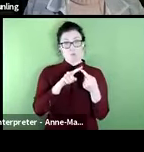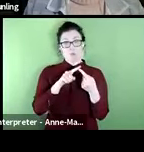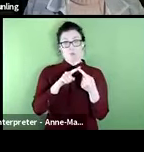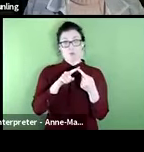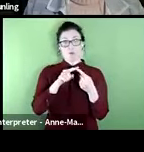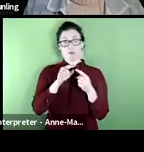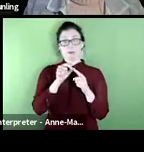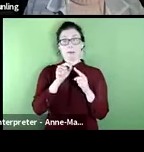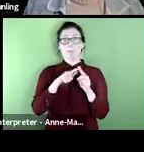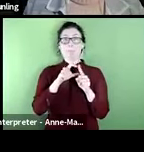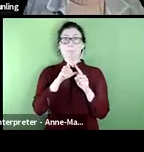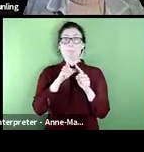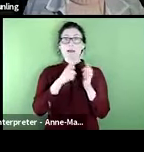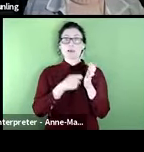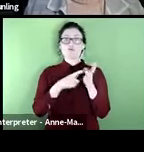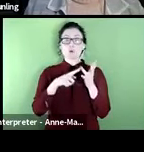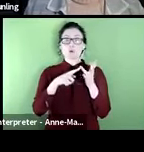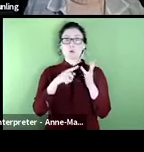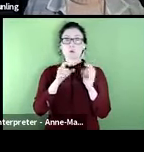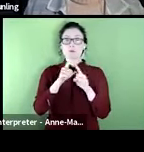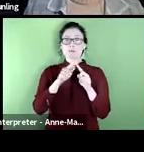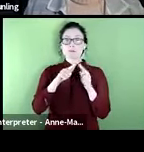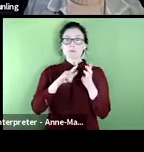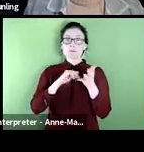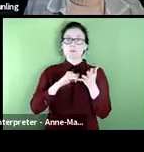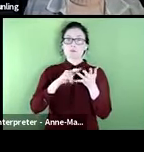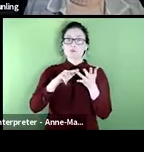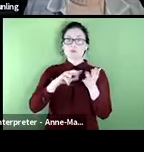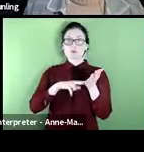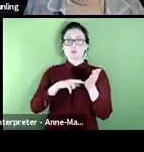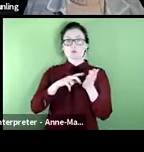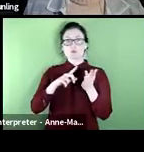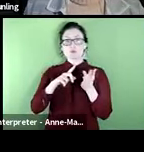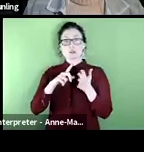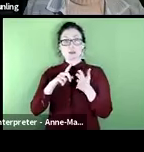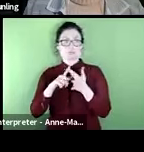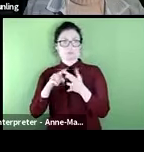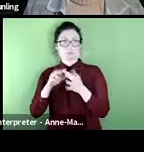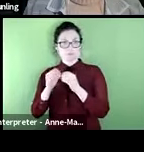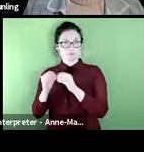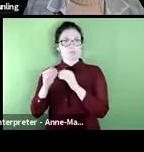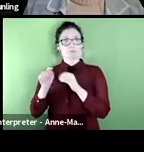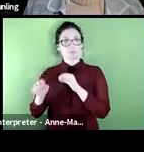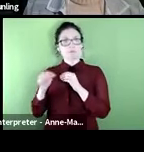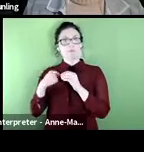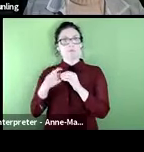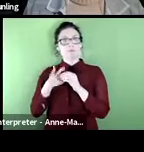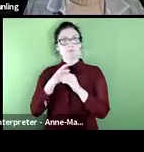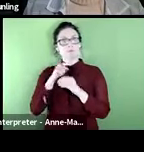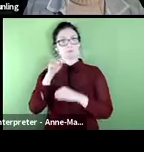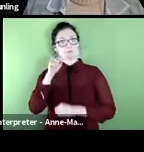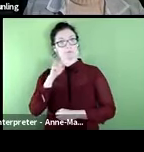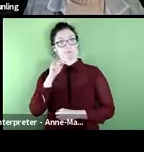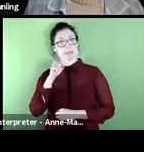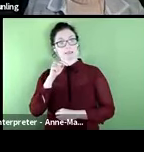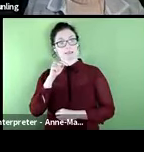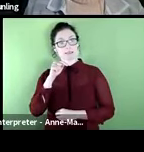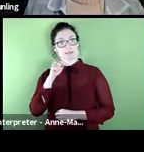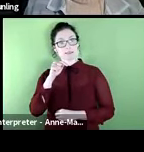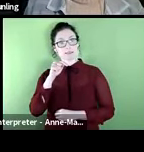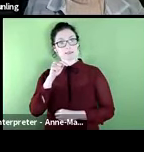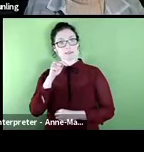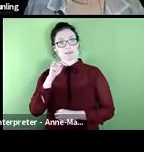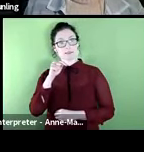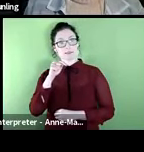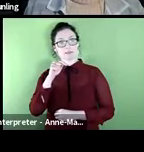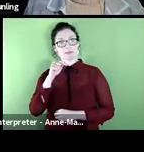Pedro Souza. It's in the last slide of my presentation, and he corrected the